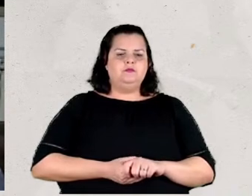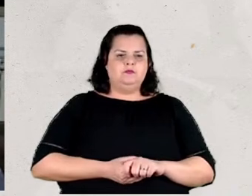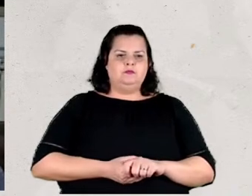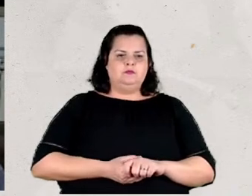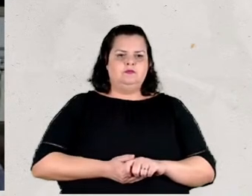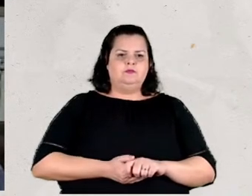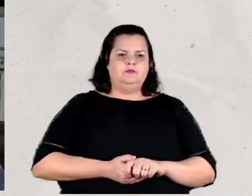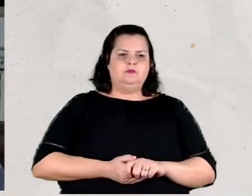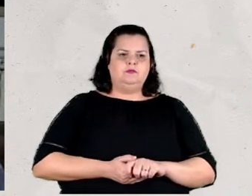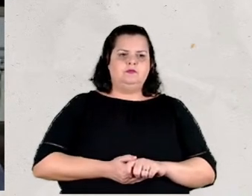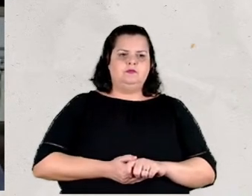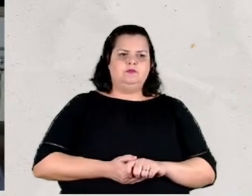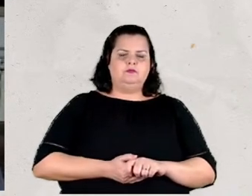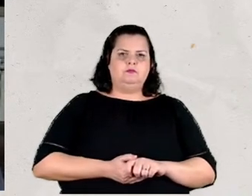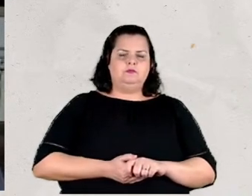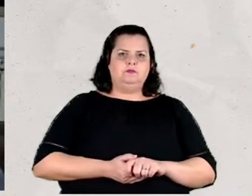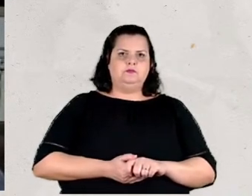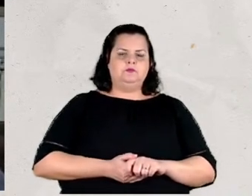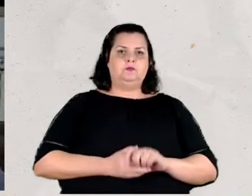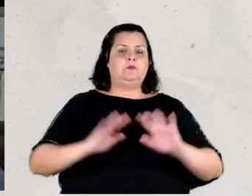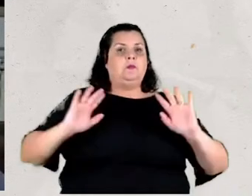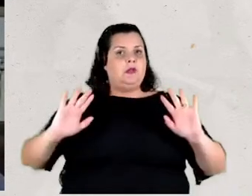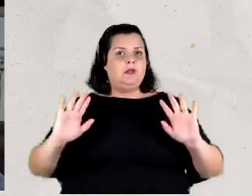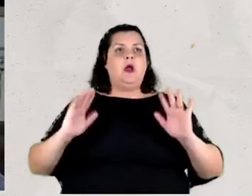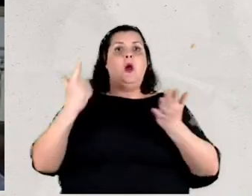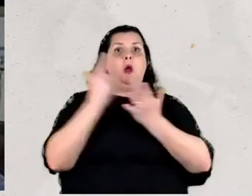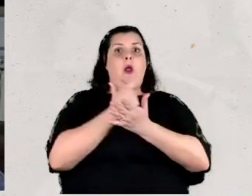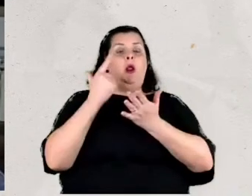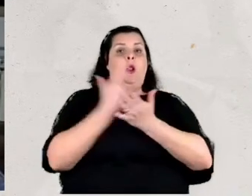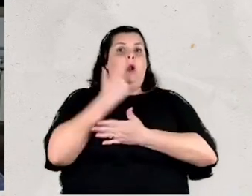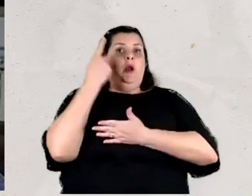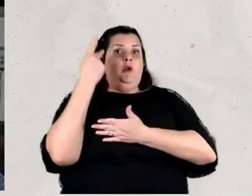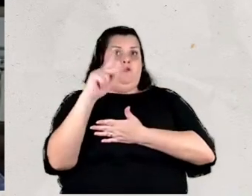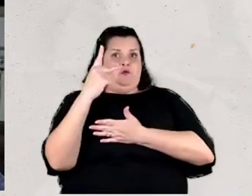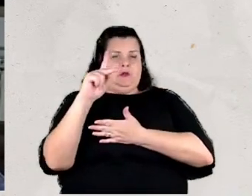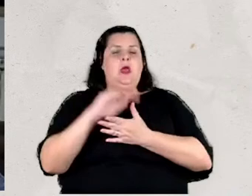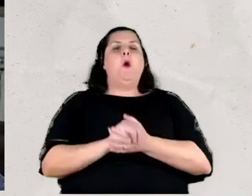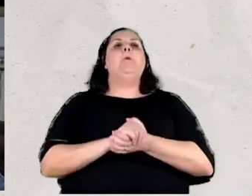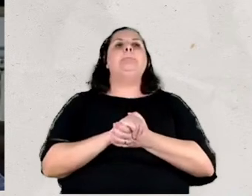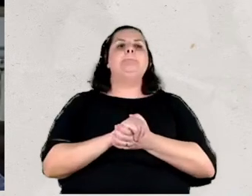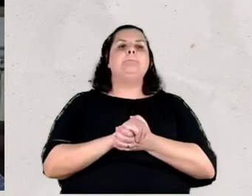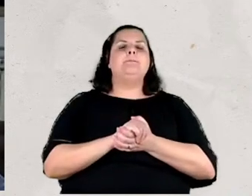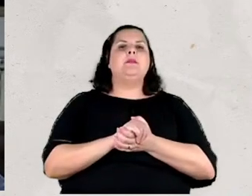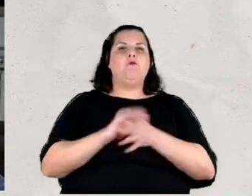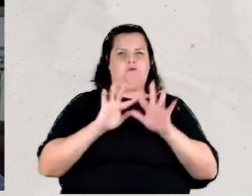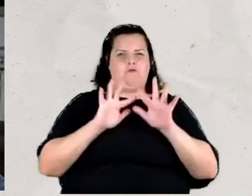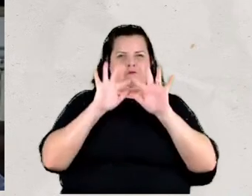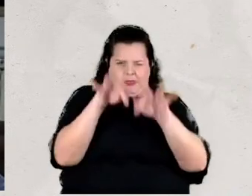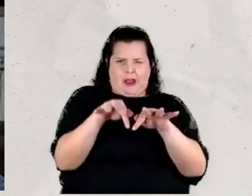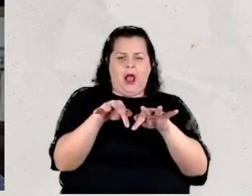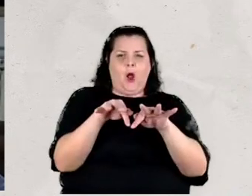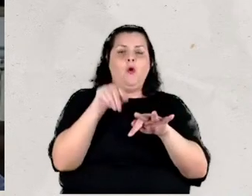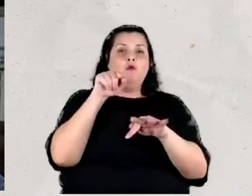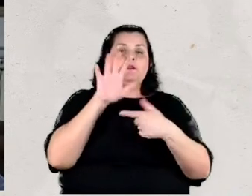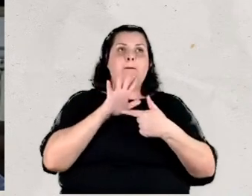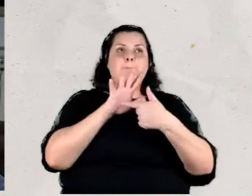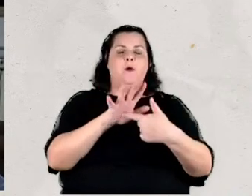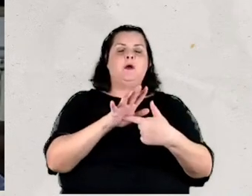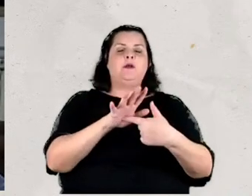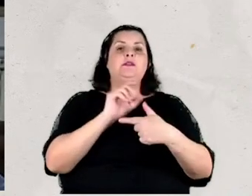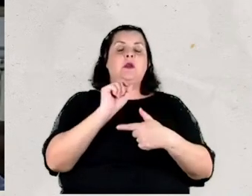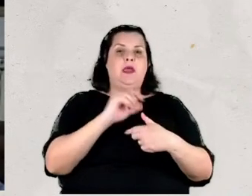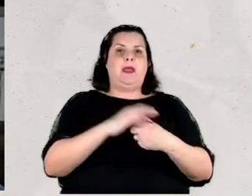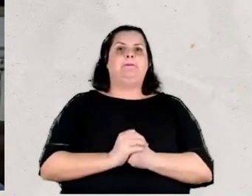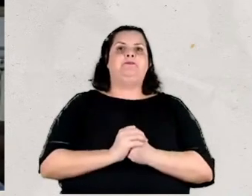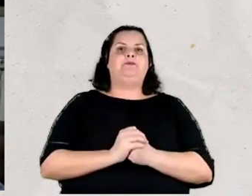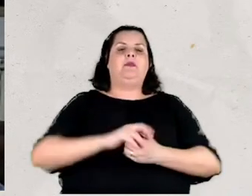Na última parte de seu livro, como a gente já tinha falado, você apresenta